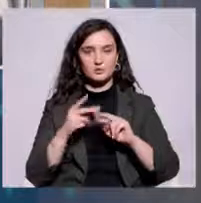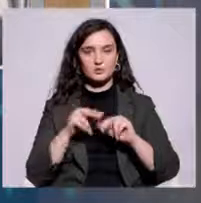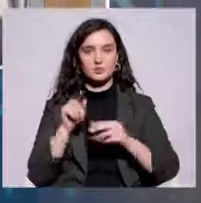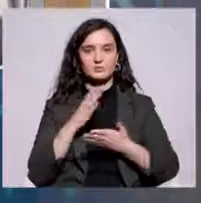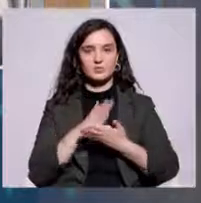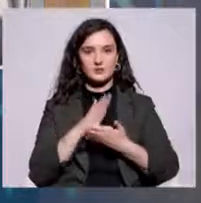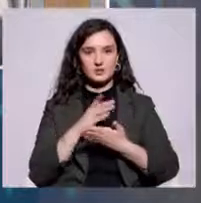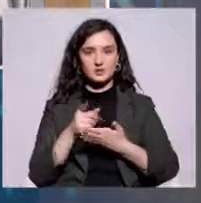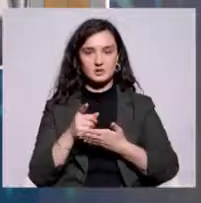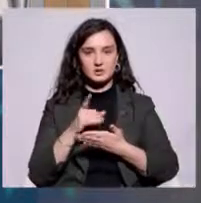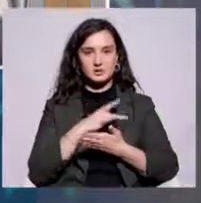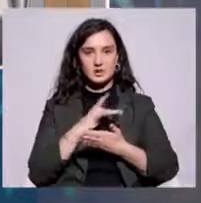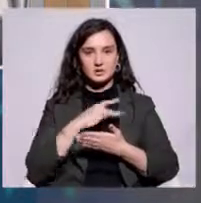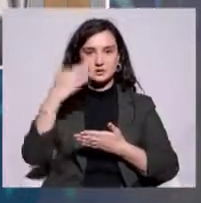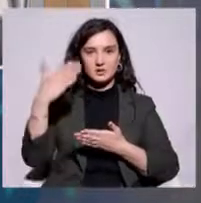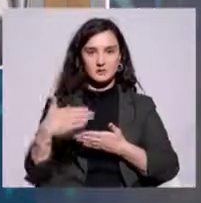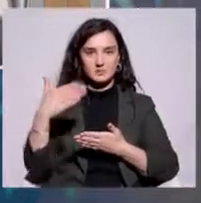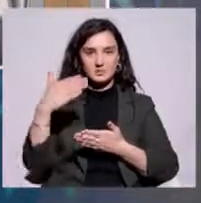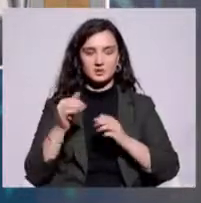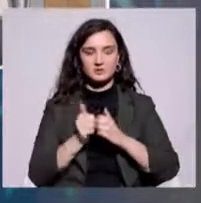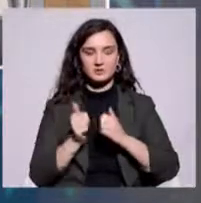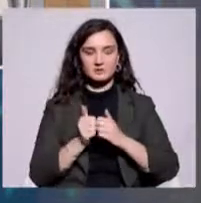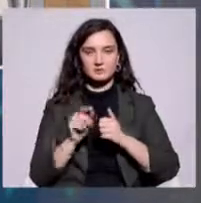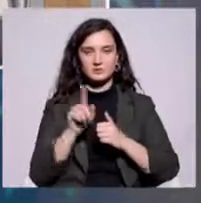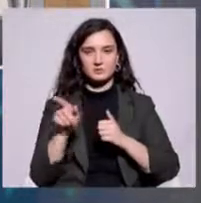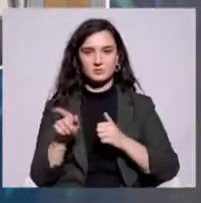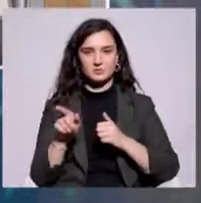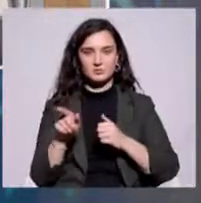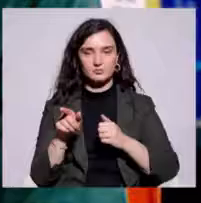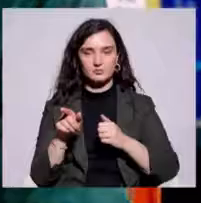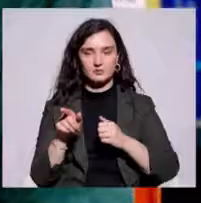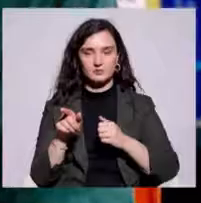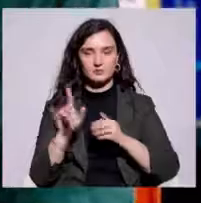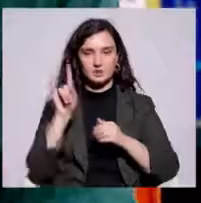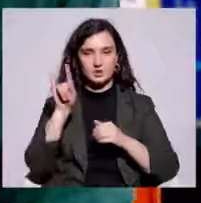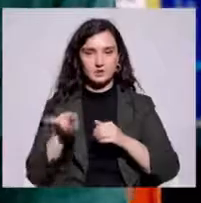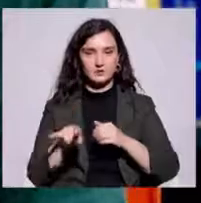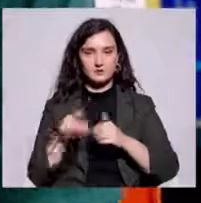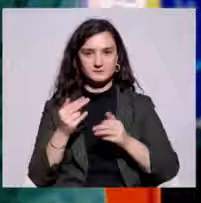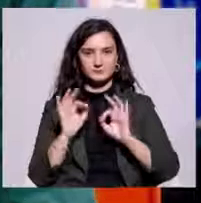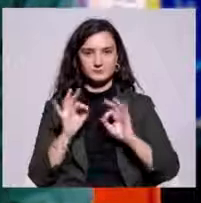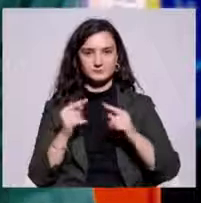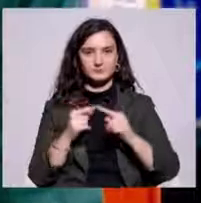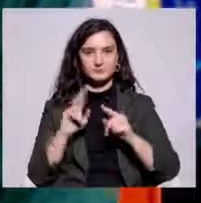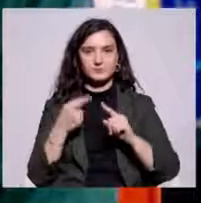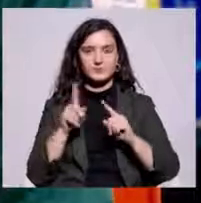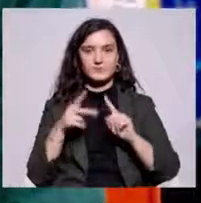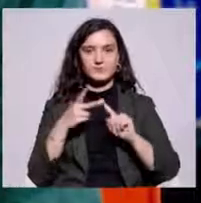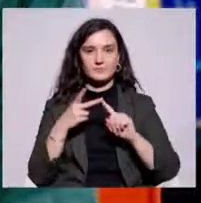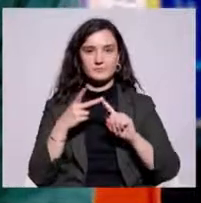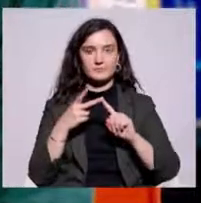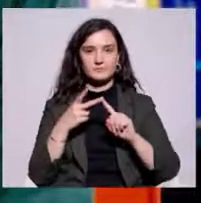there is a whiteboard next to the window. Fantastic. And number